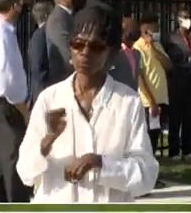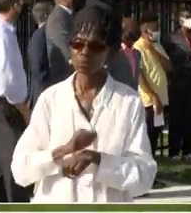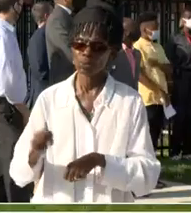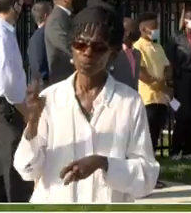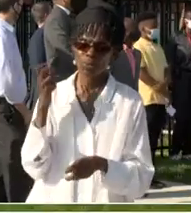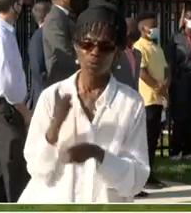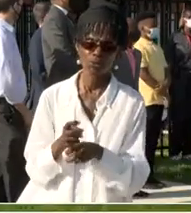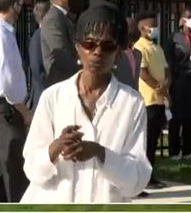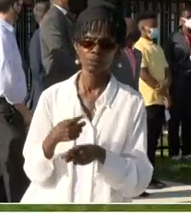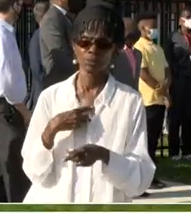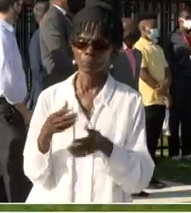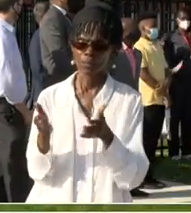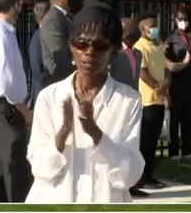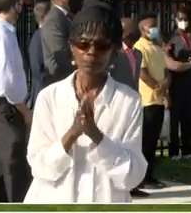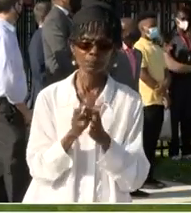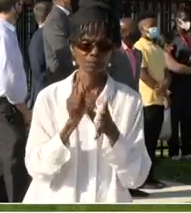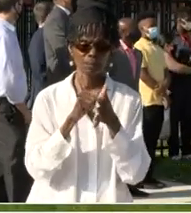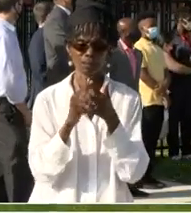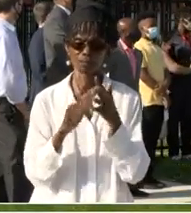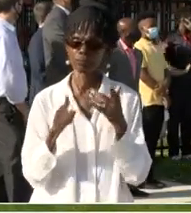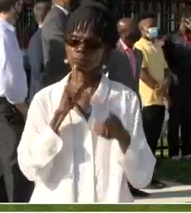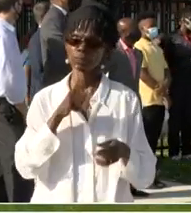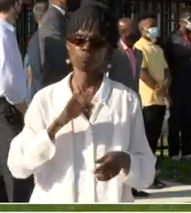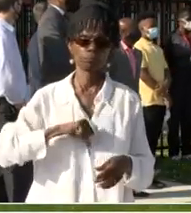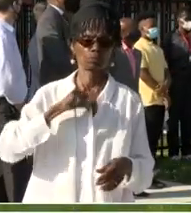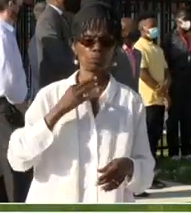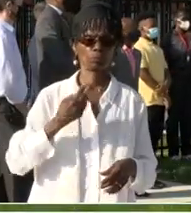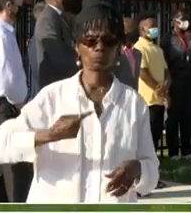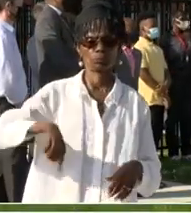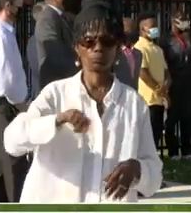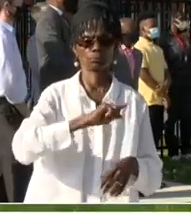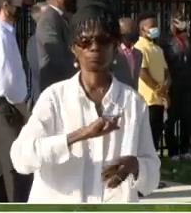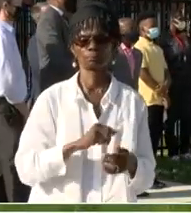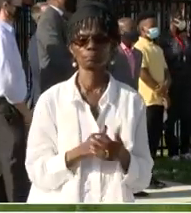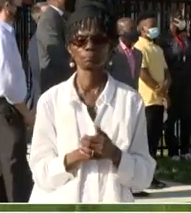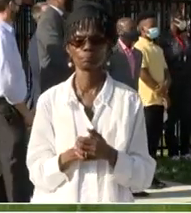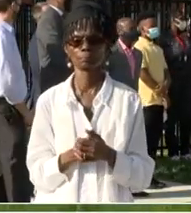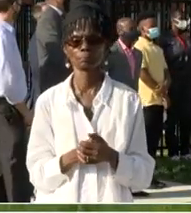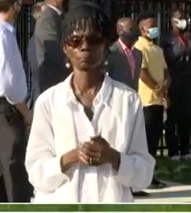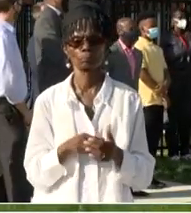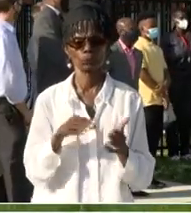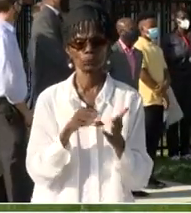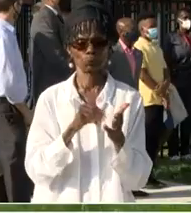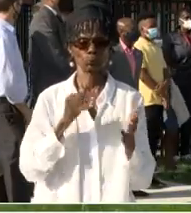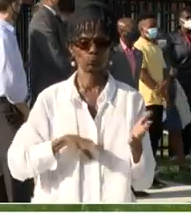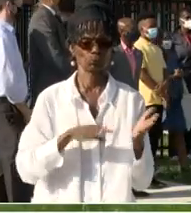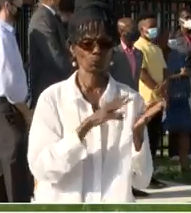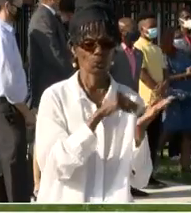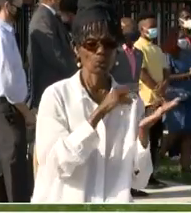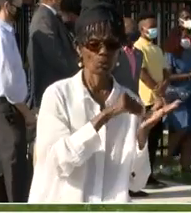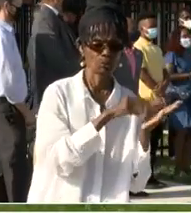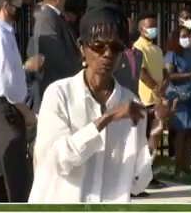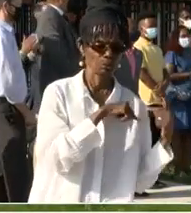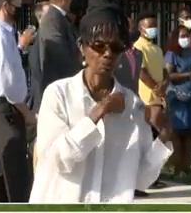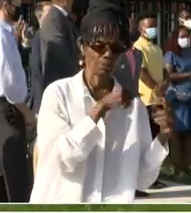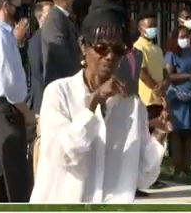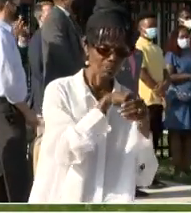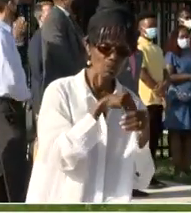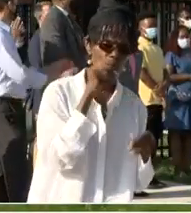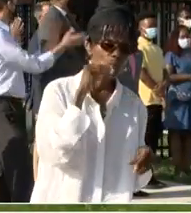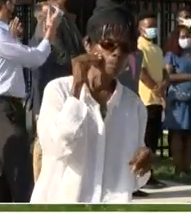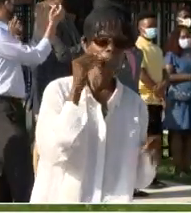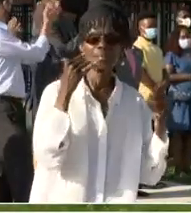in an unprecedented year where our students were learning at home. So let's give our teachers, staff,